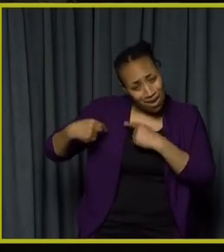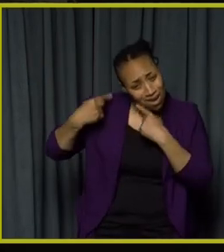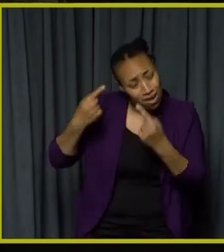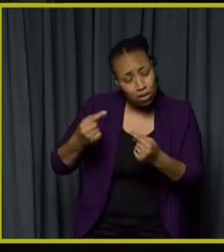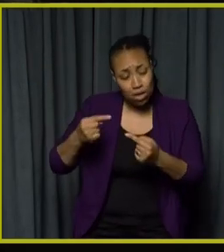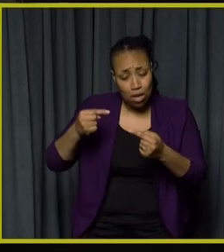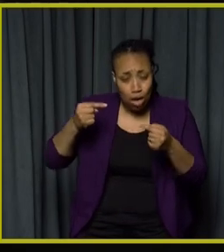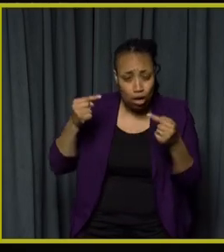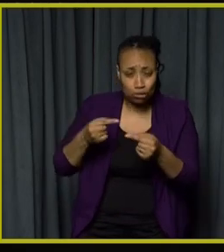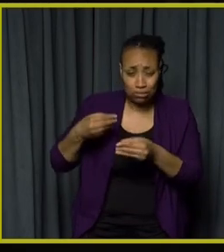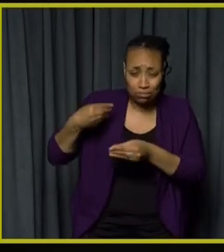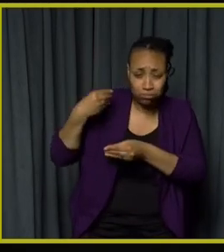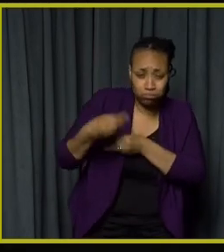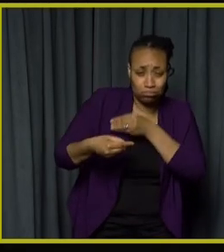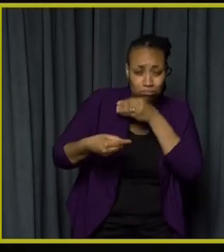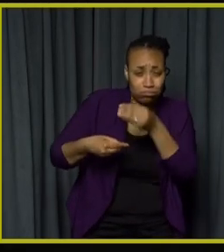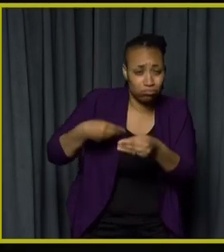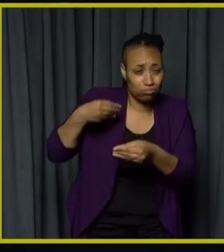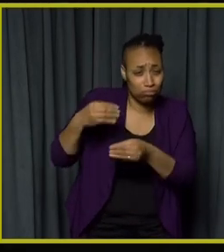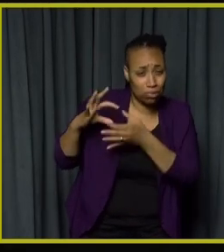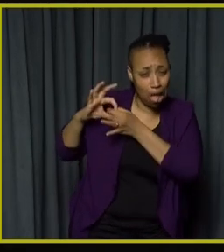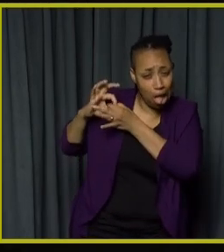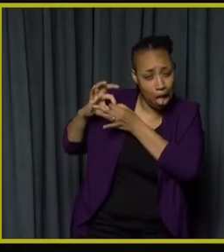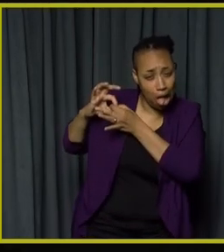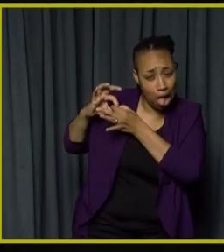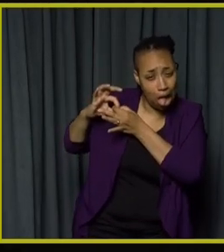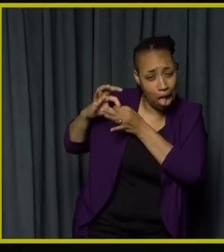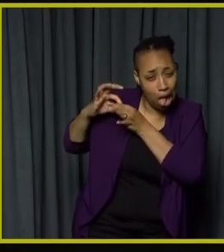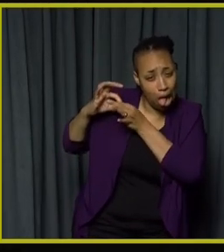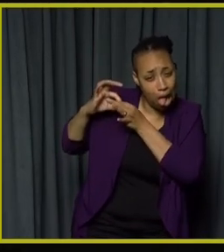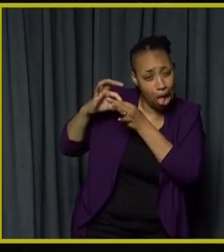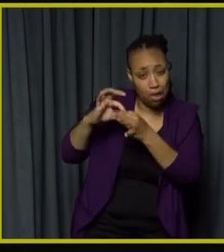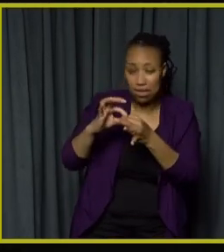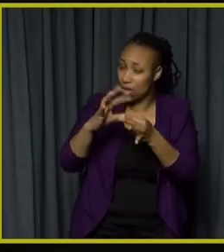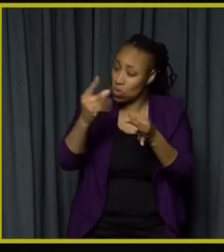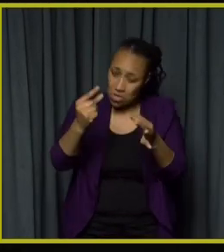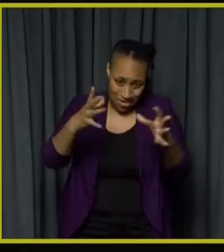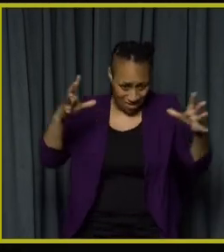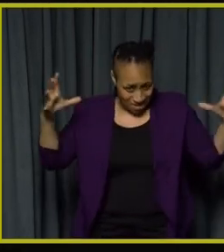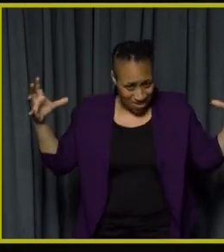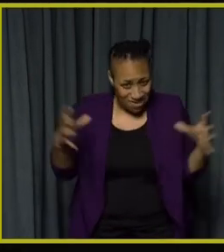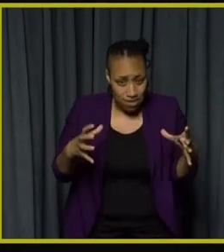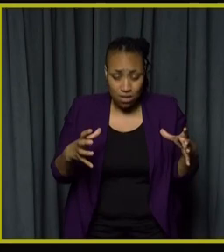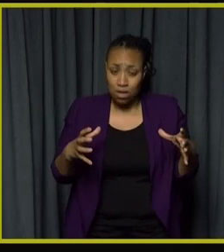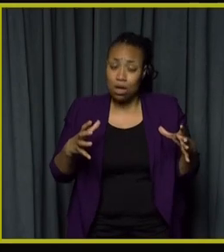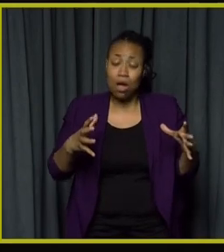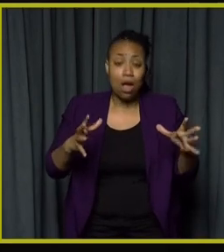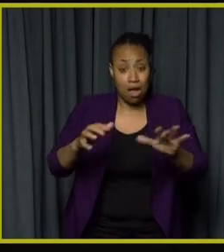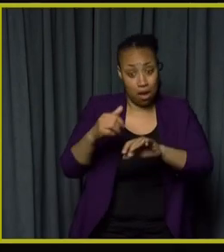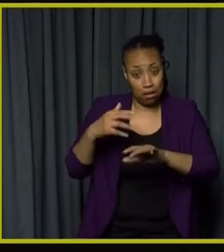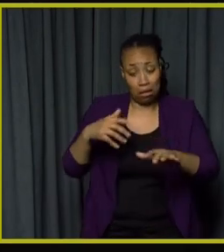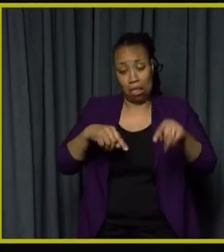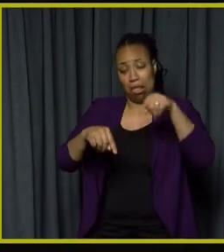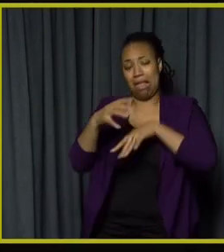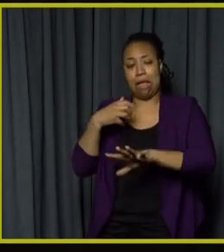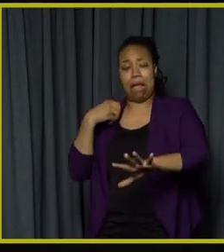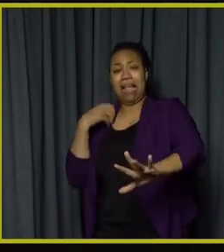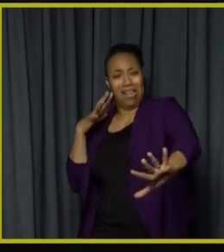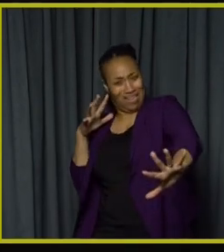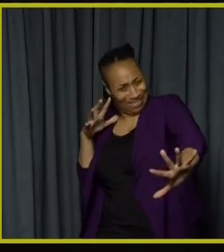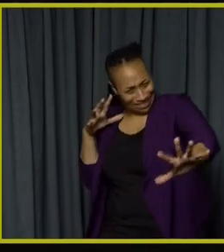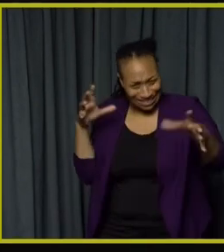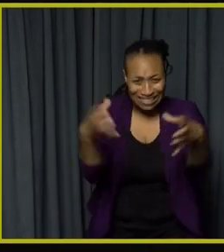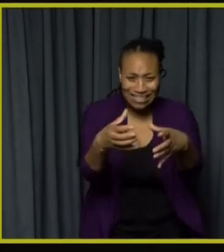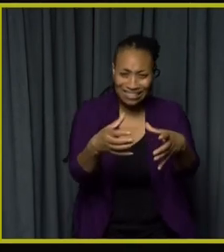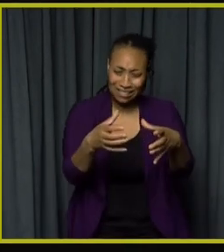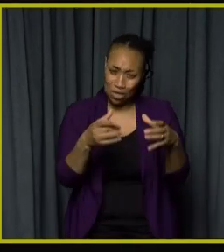poverty. When we say forward together, not one step back, Rob, it is a call to the kind of unity needed to answer the